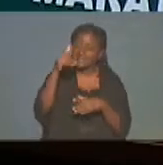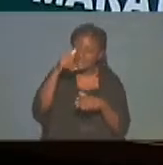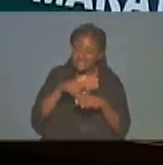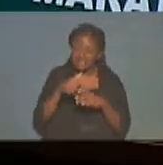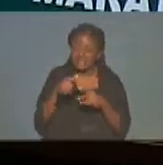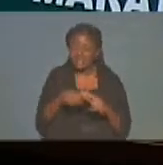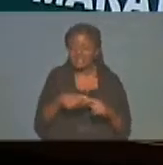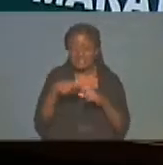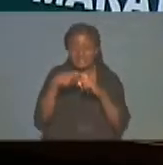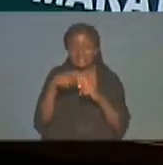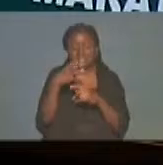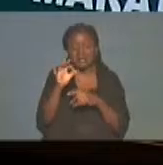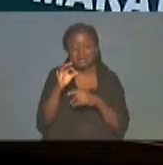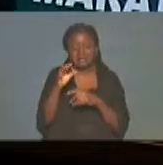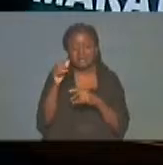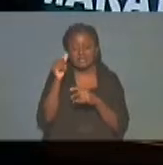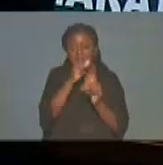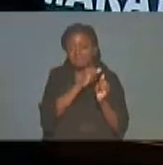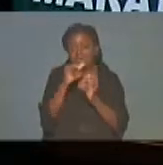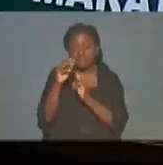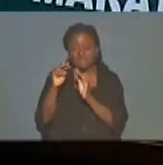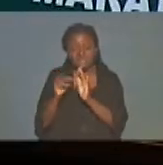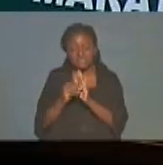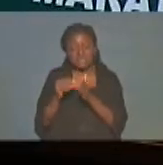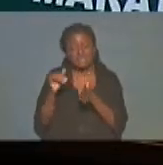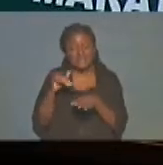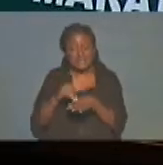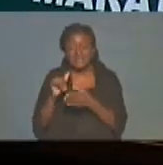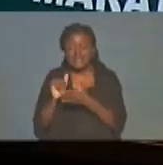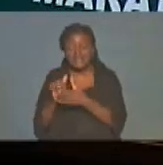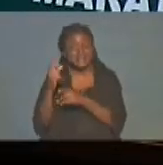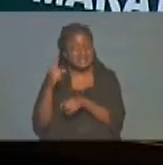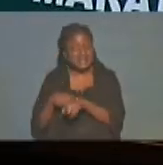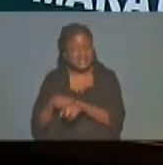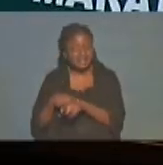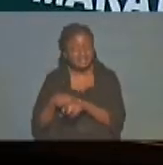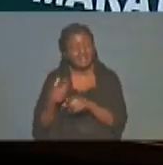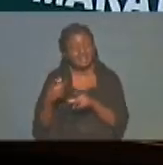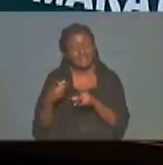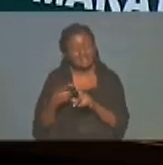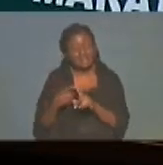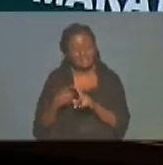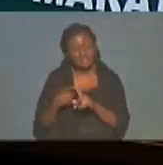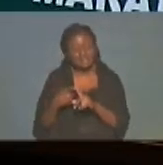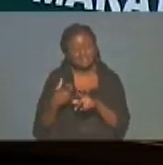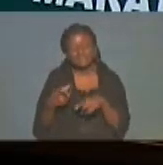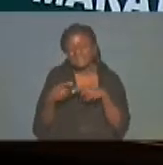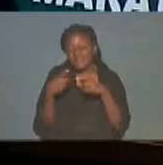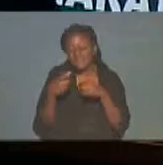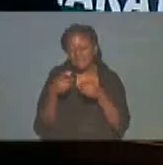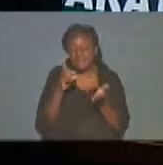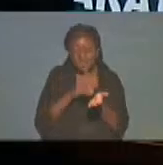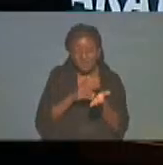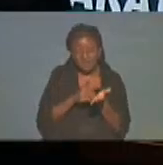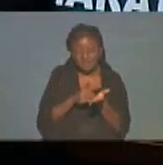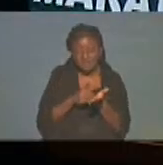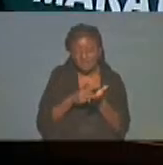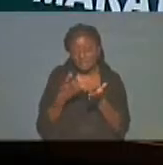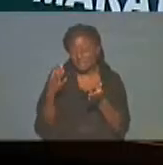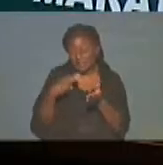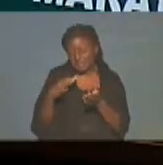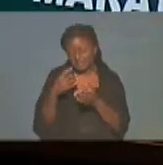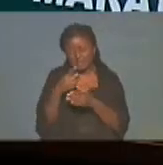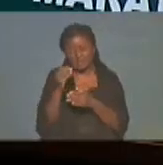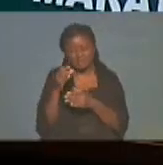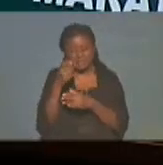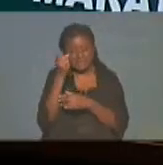of the Immigration Department at the time. Yes. To give the physician the benefit of the doubt, the visitor logbook at the Carmichael Road Detention Center was